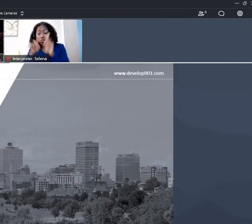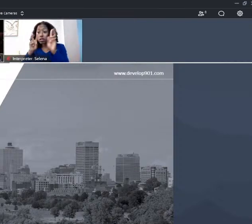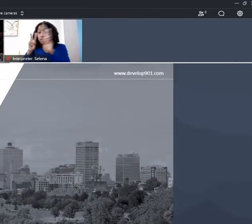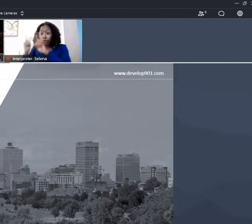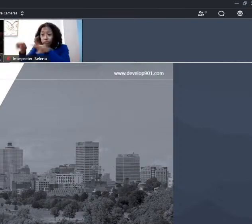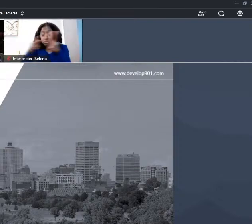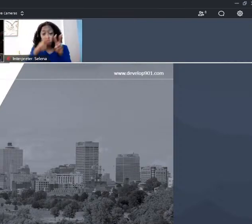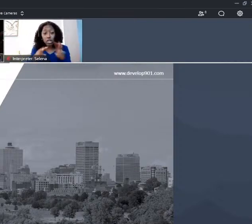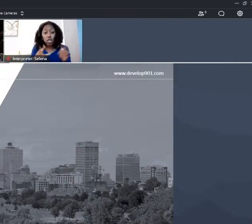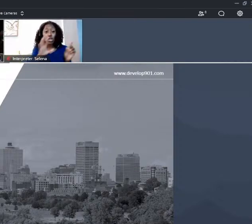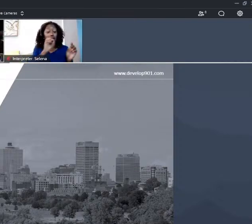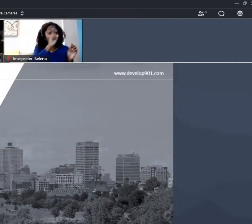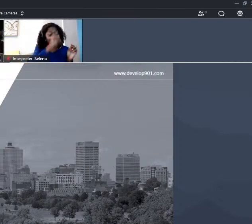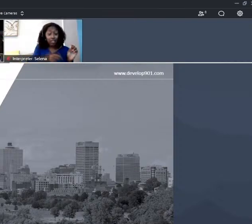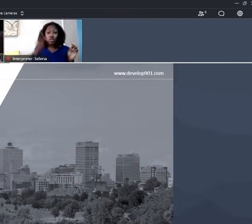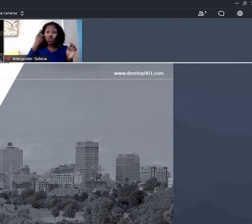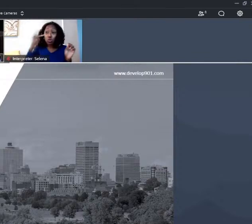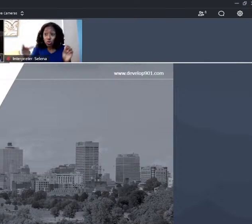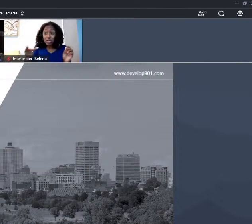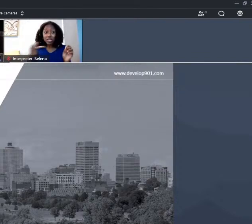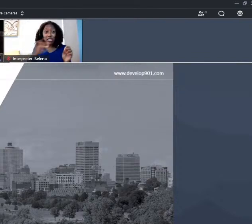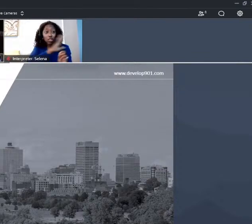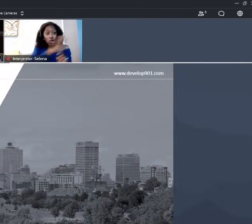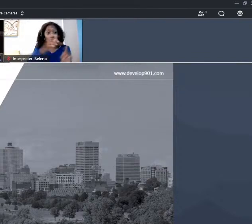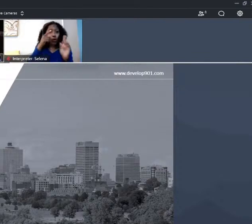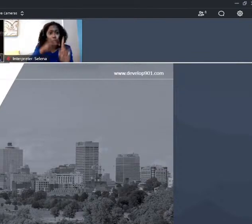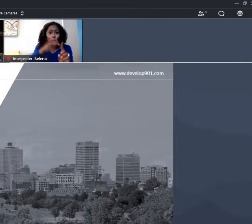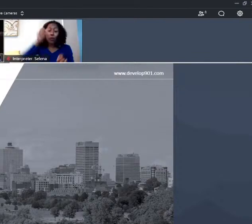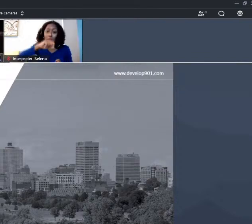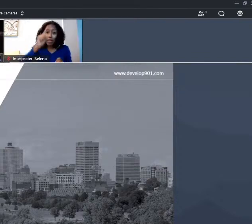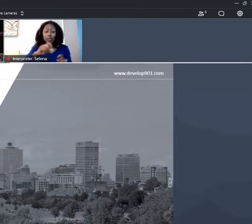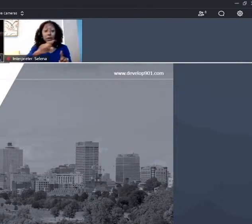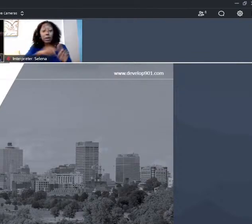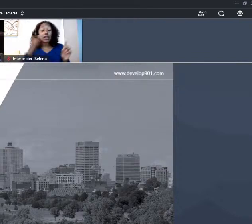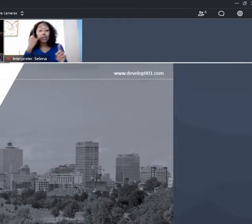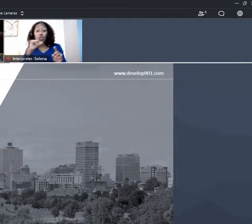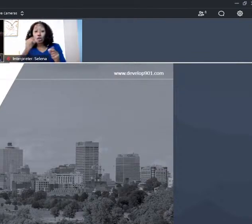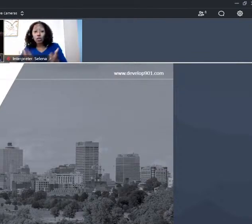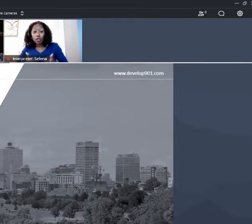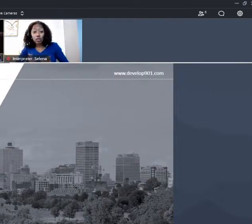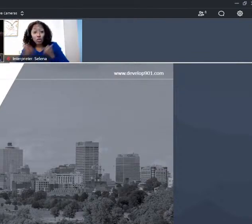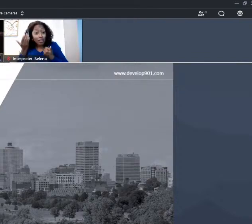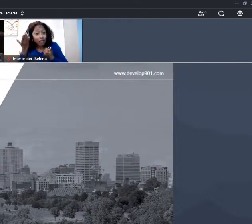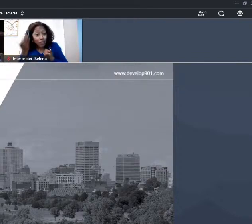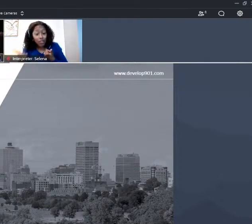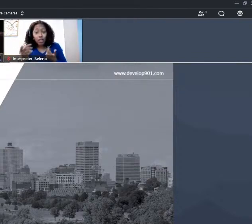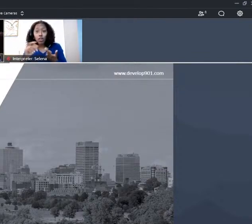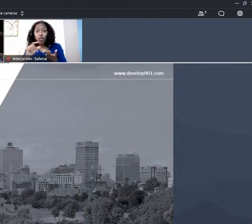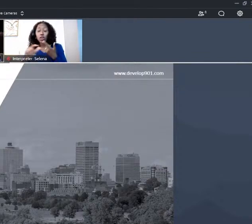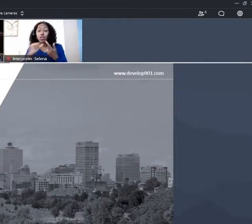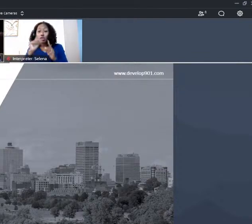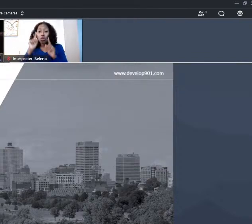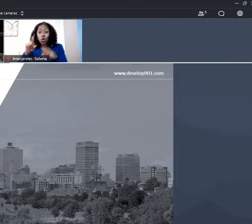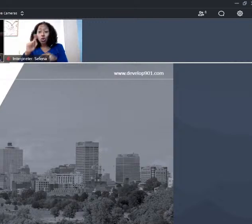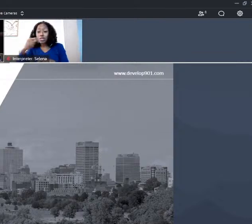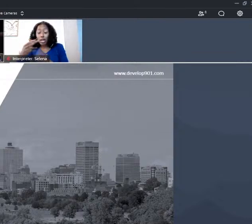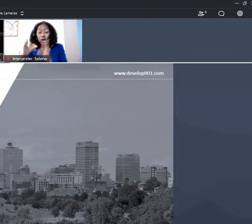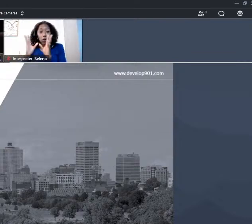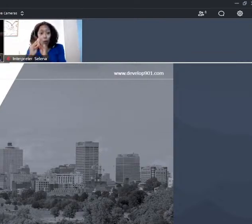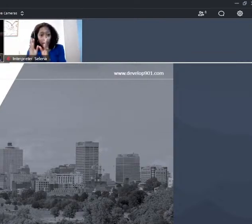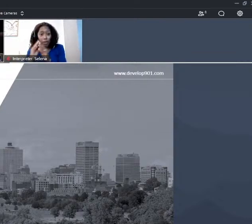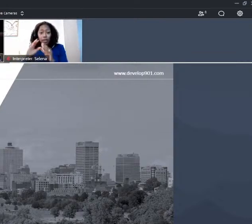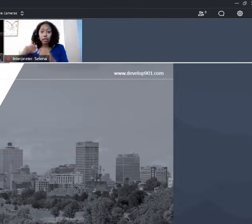Yes, you're going to see what they want you to see. But unless you live there, unless you have gone to multiple town hall meetings